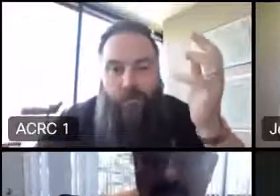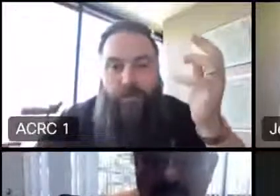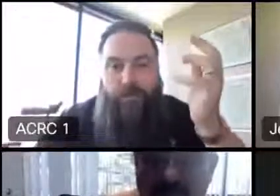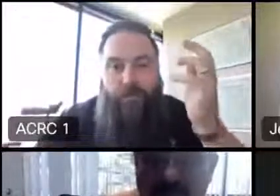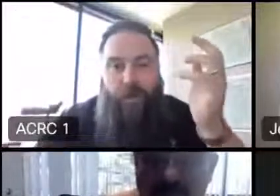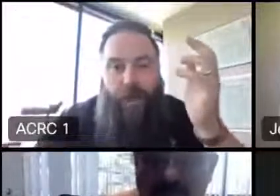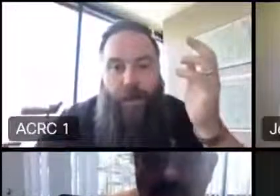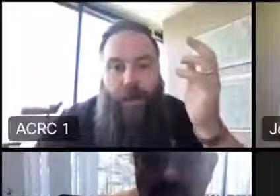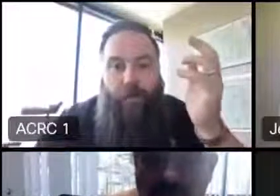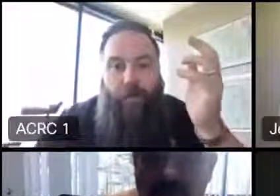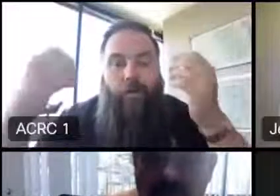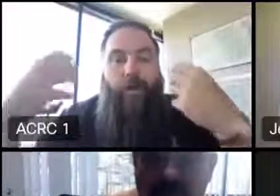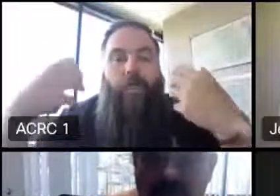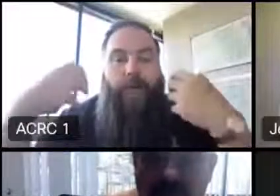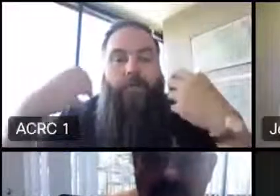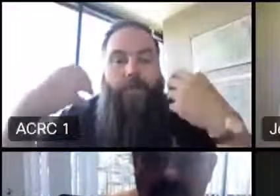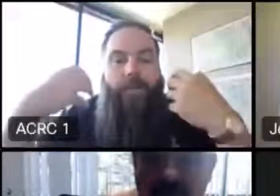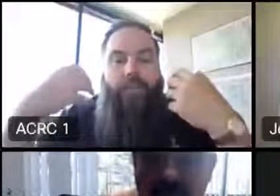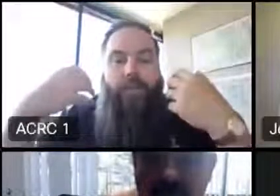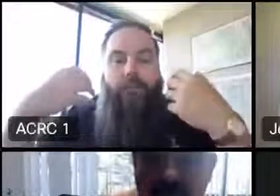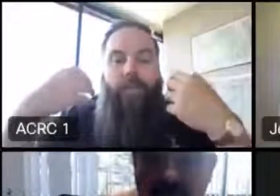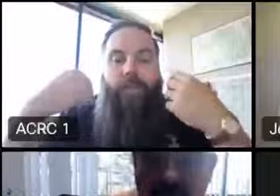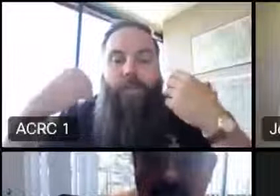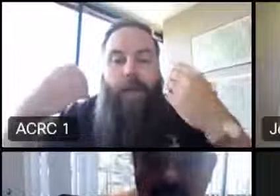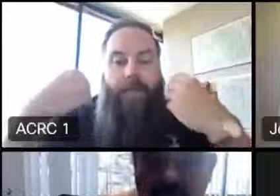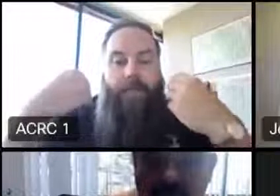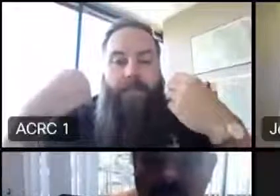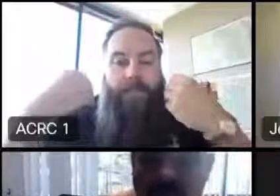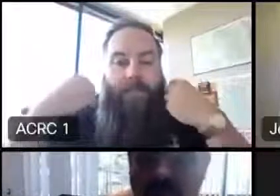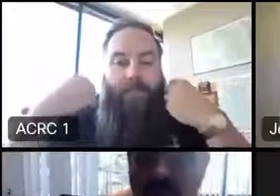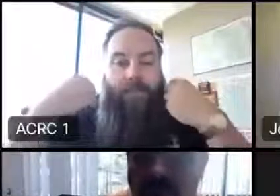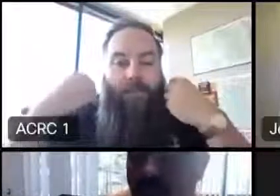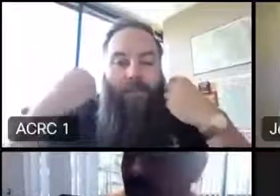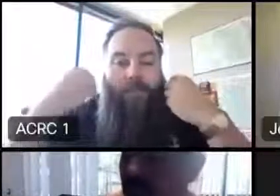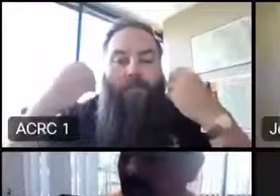our services right now. And with that communication, that